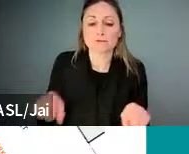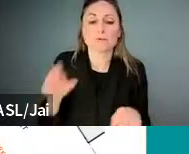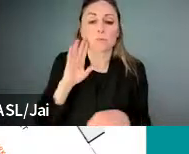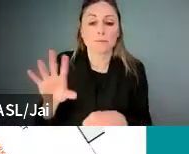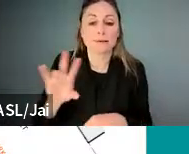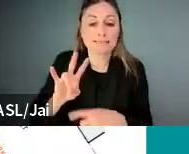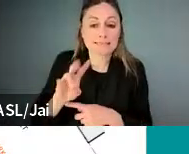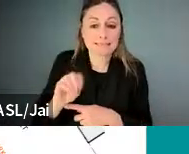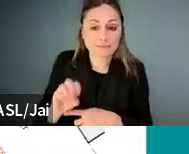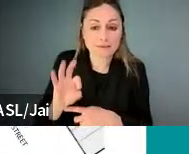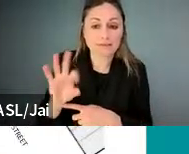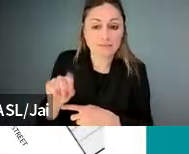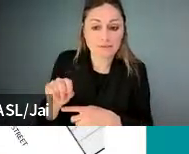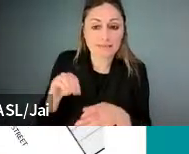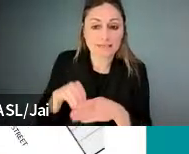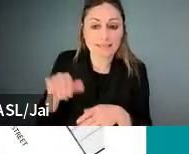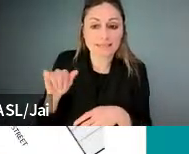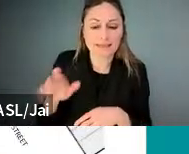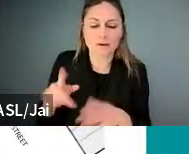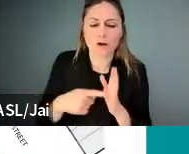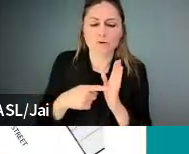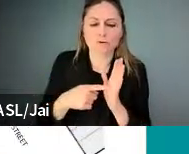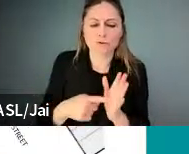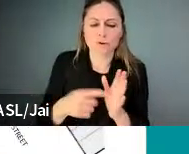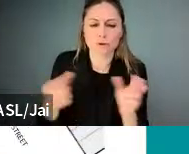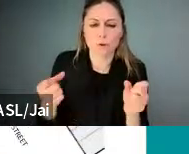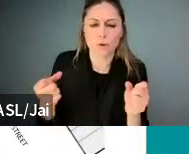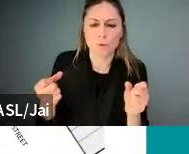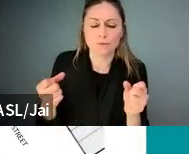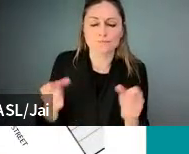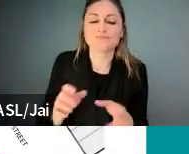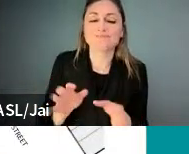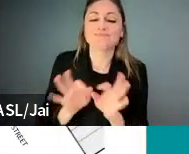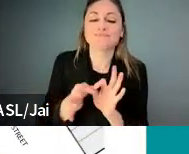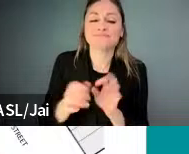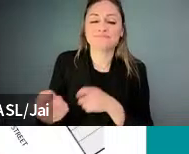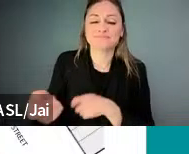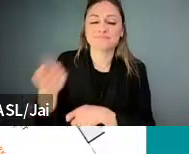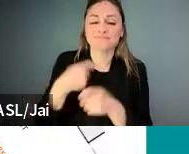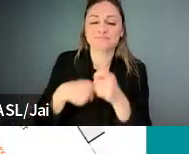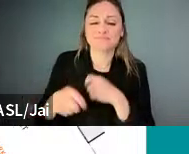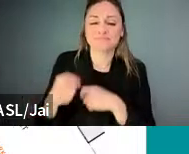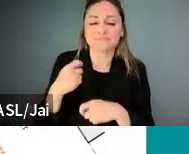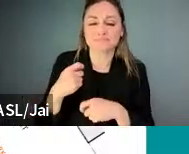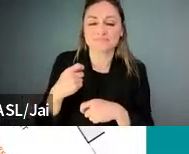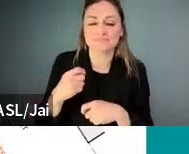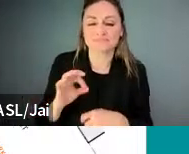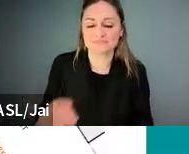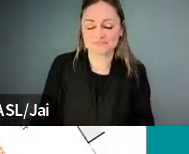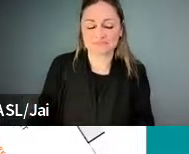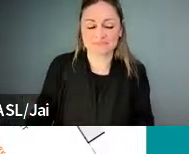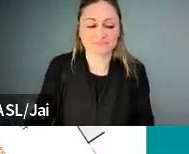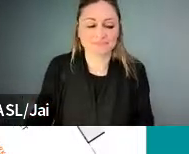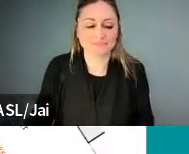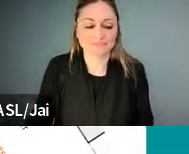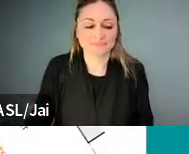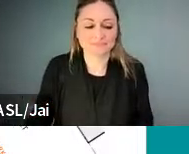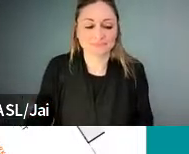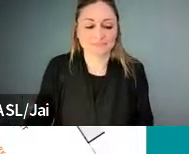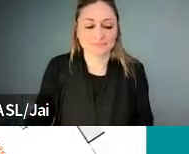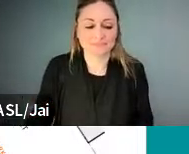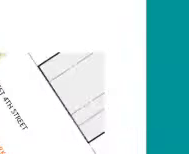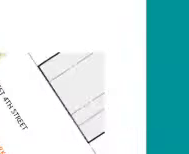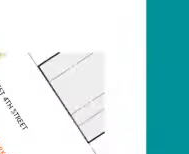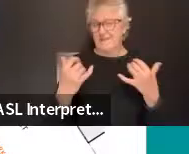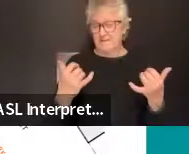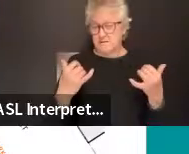70 feet in the air, and I'll show you that in a bit. So the program at this point, we're really advocating the entrances all have two